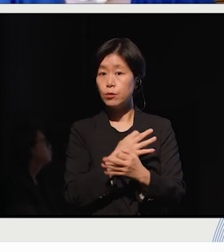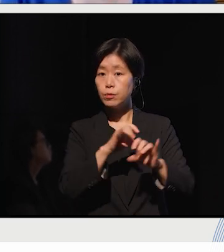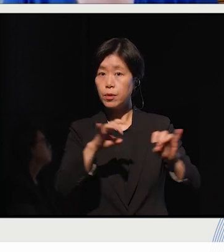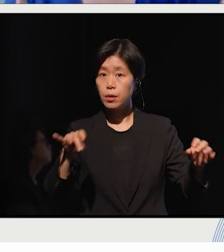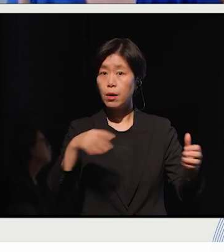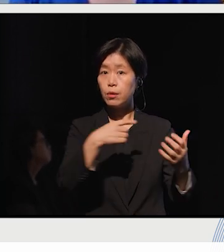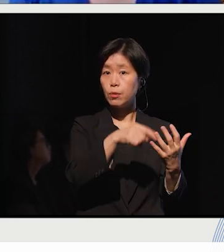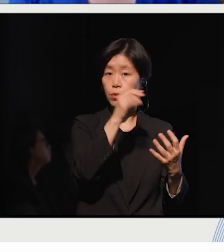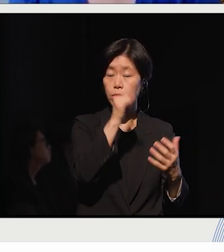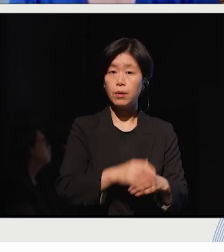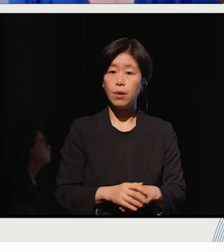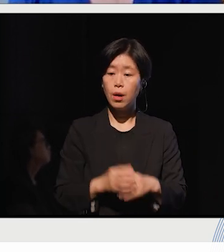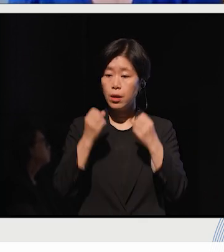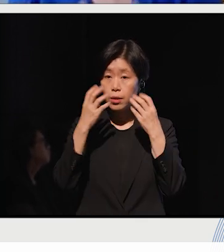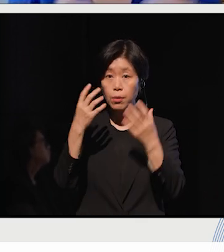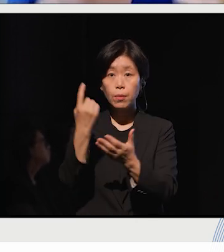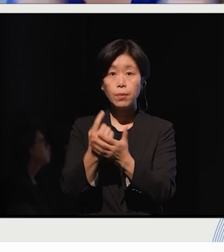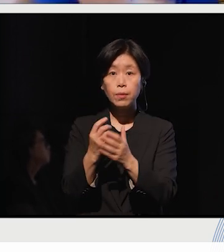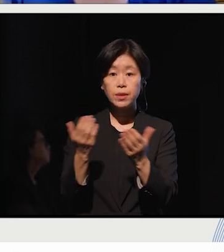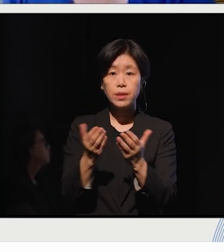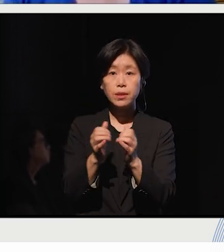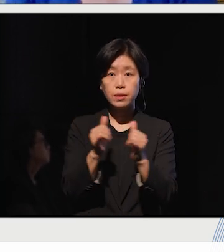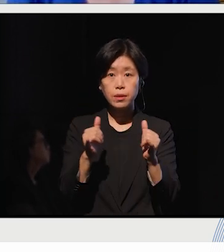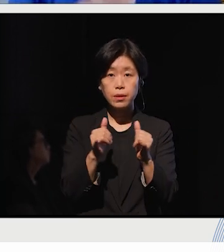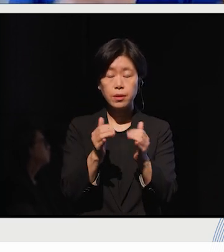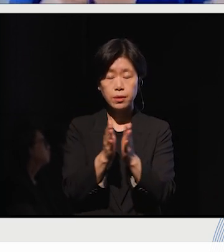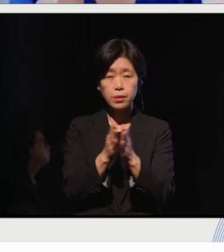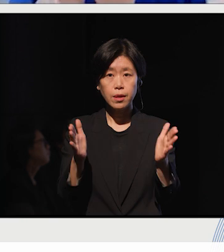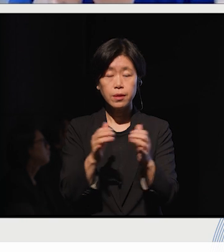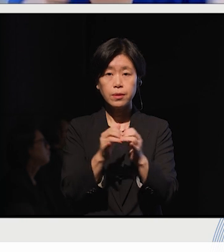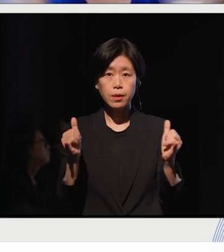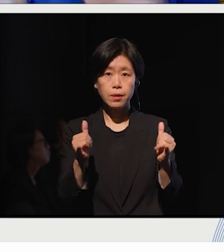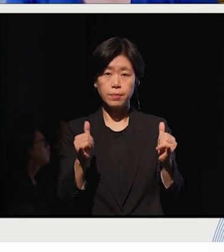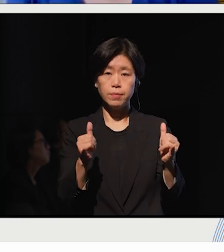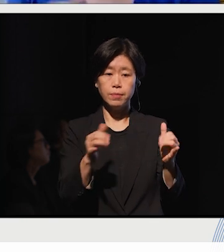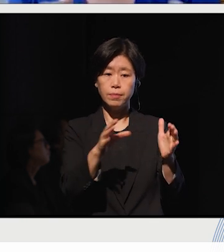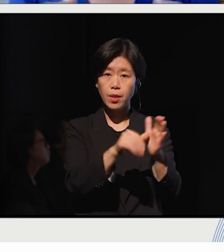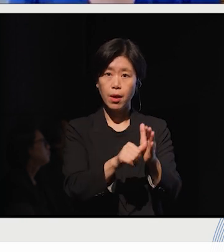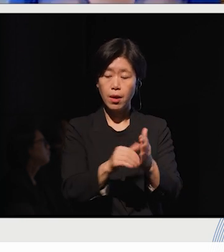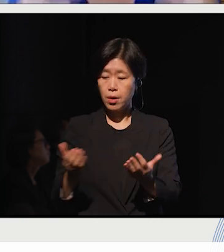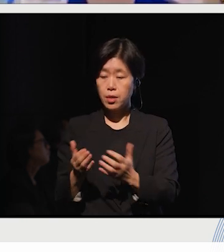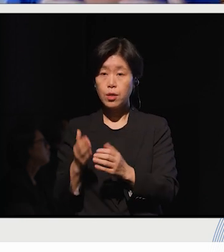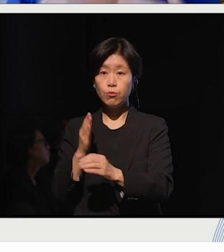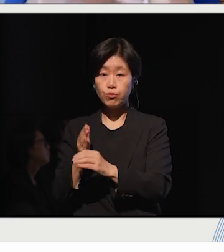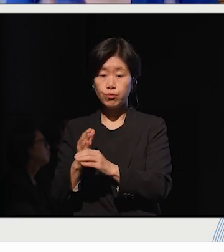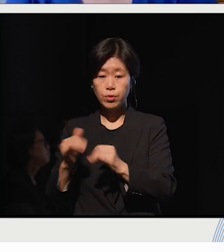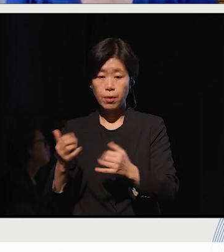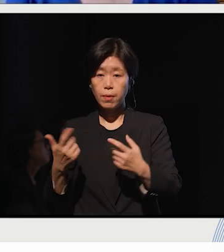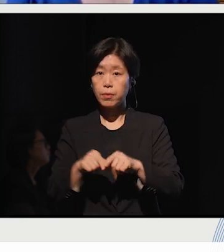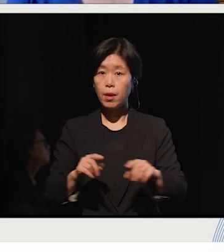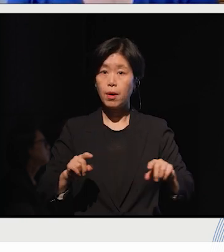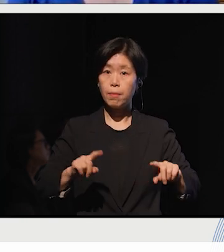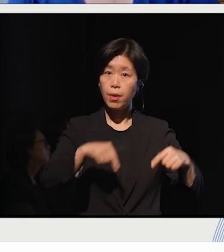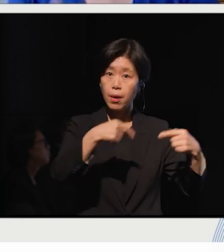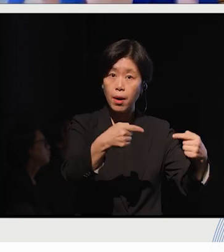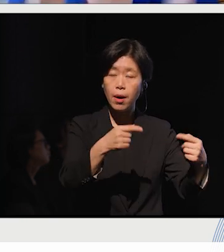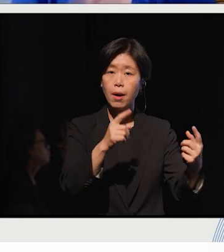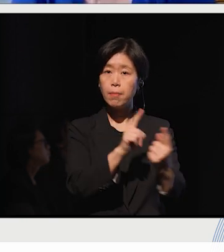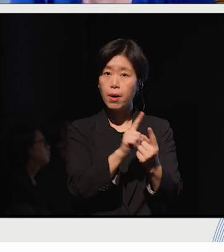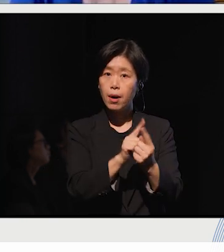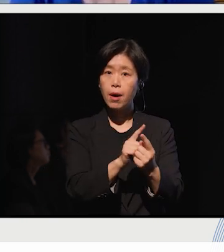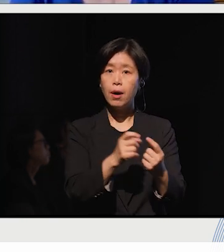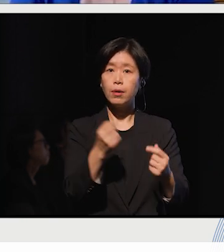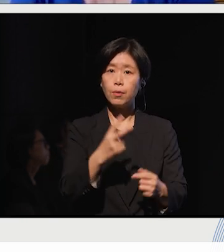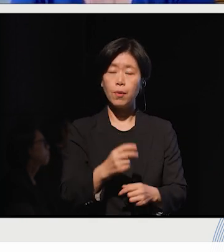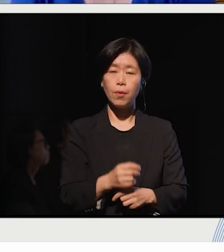to get onto email, and they're being trained on how to get around the building. And then in comes accessibility, and